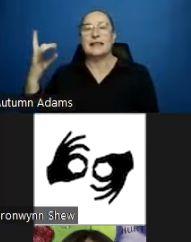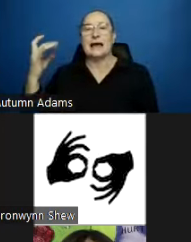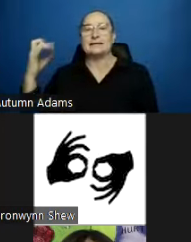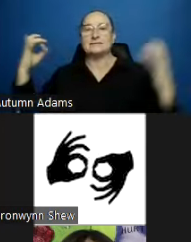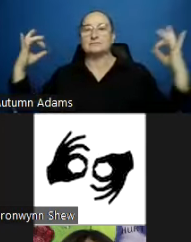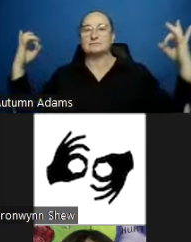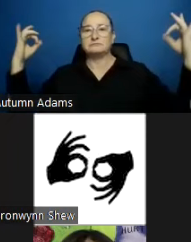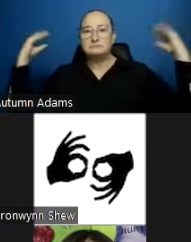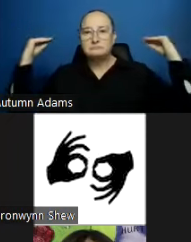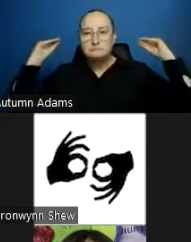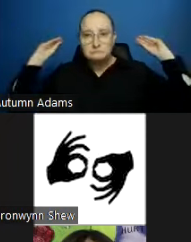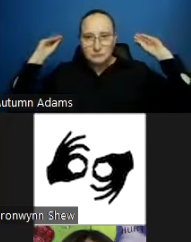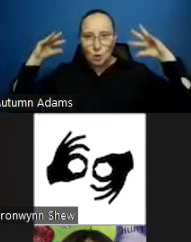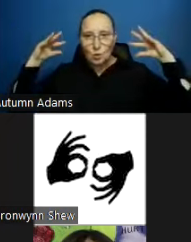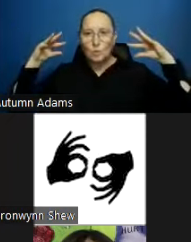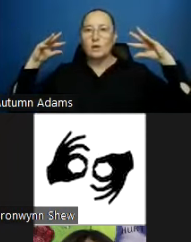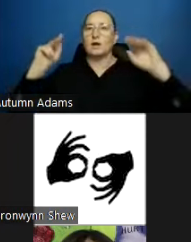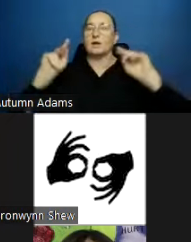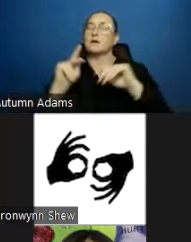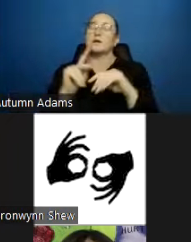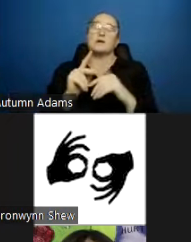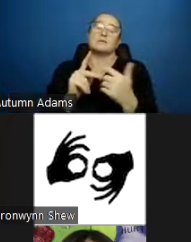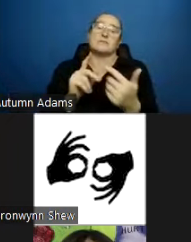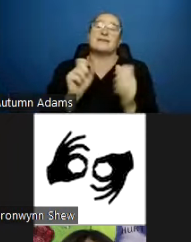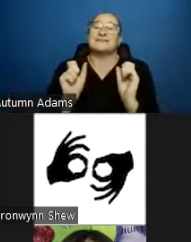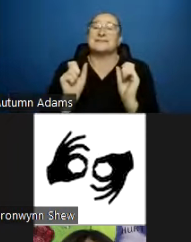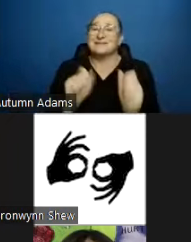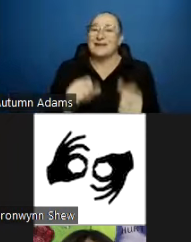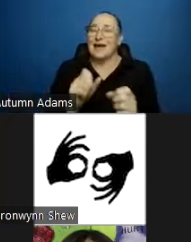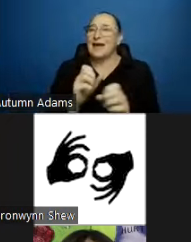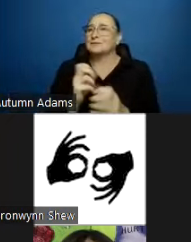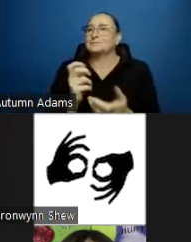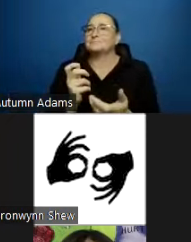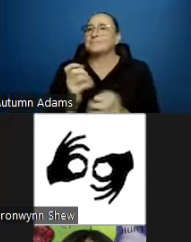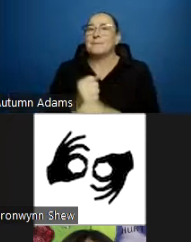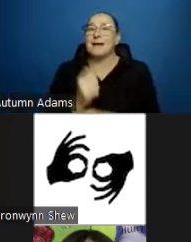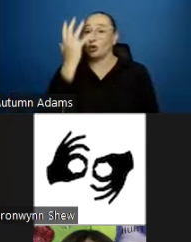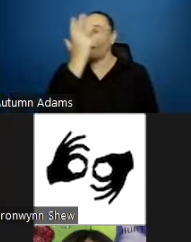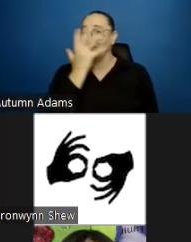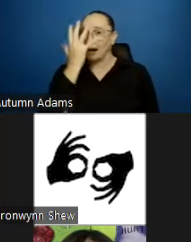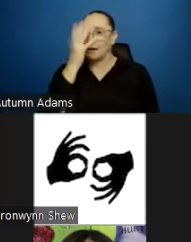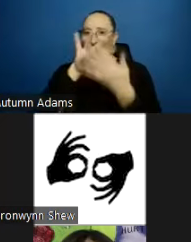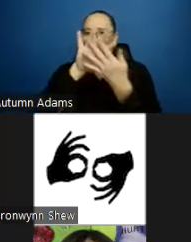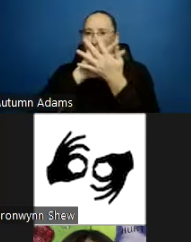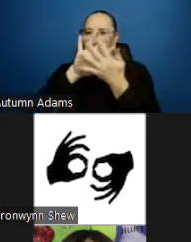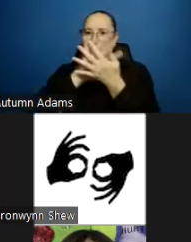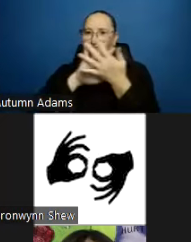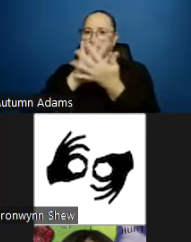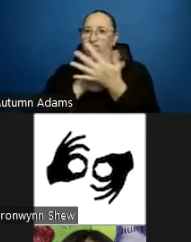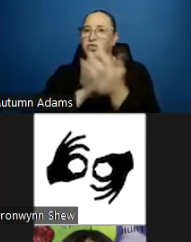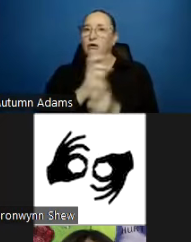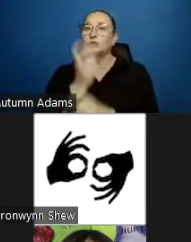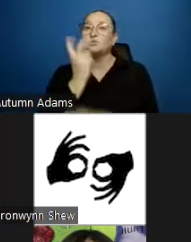lighting behind a person can make your face very difficult to see,